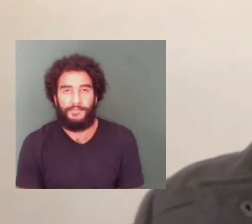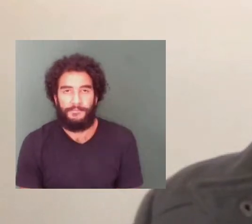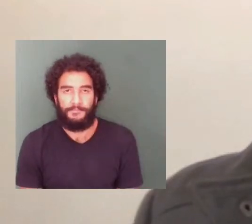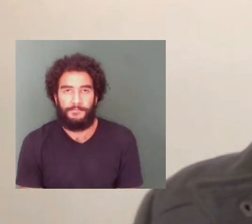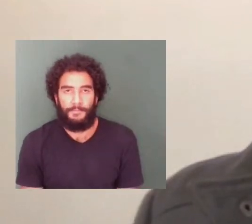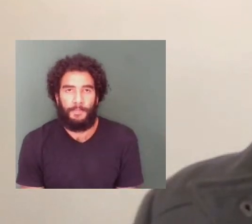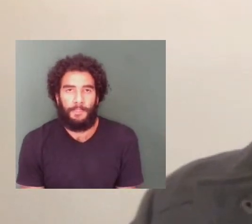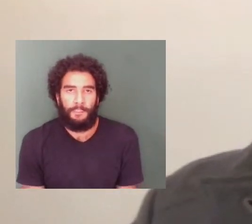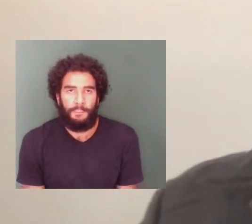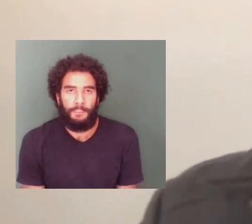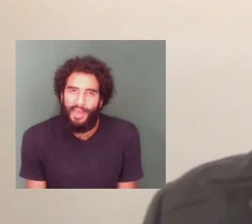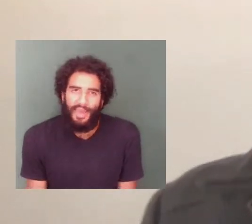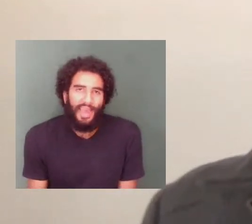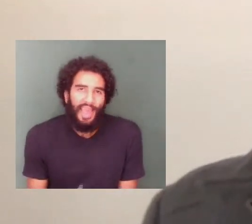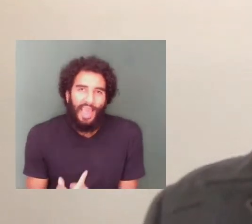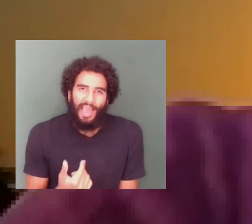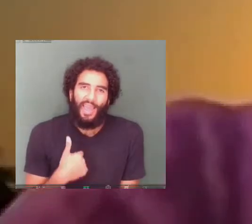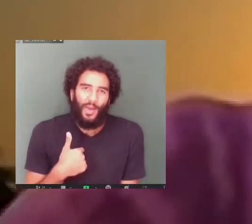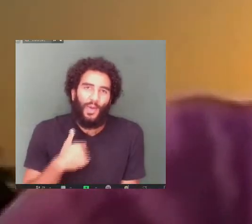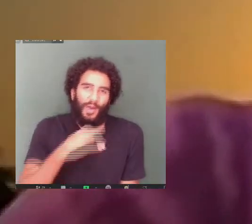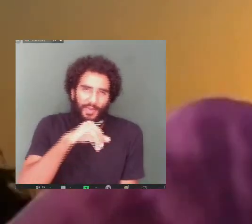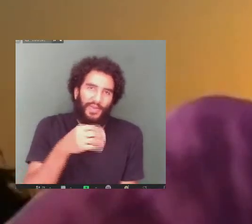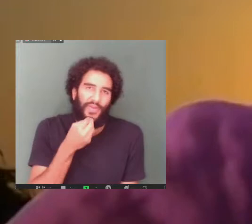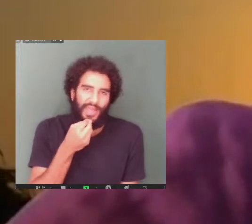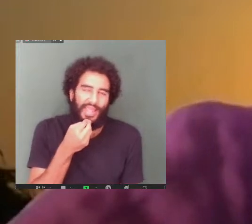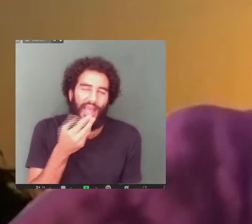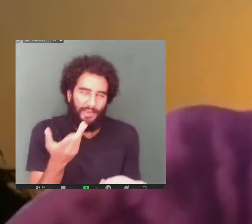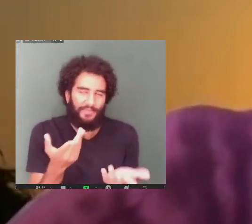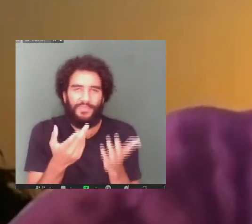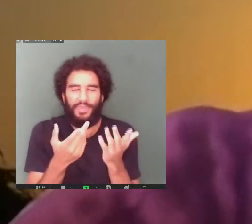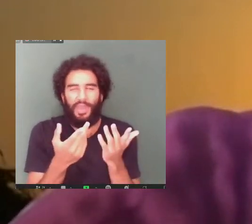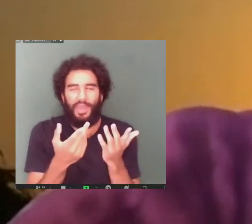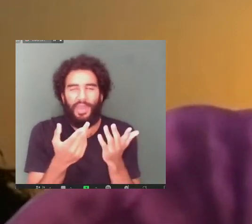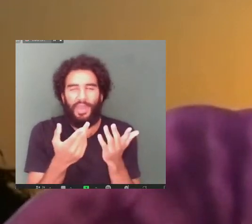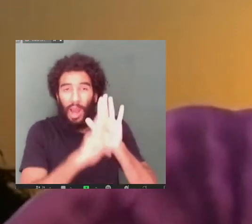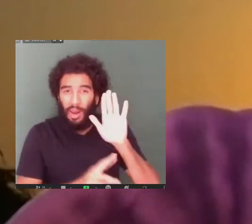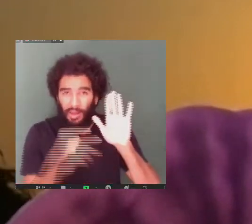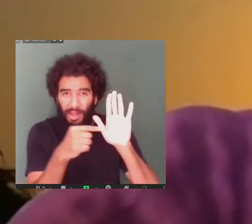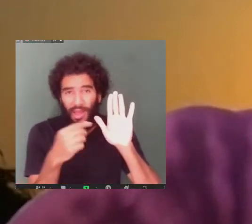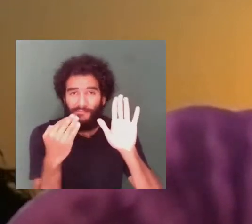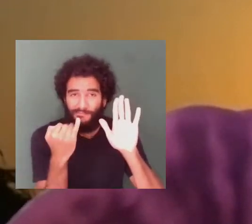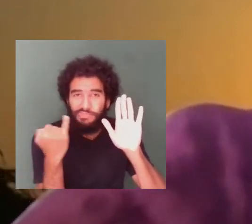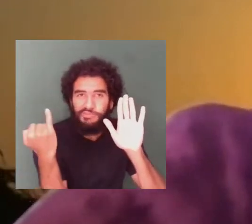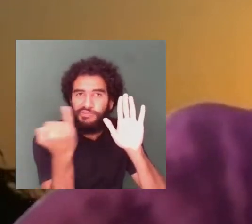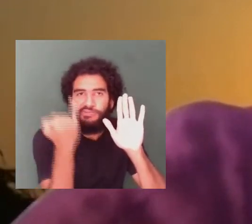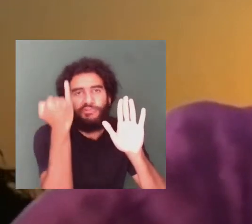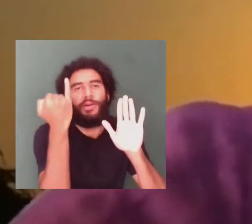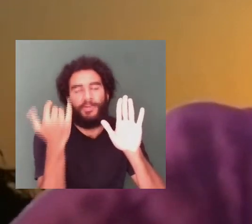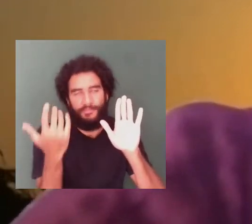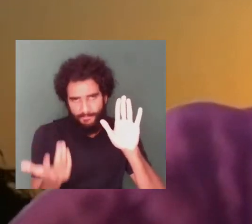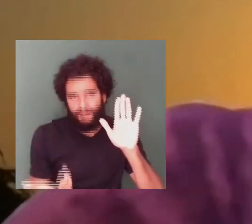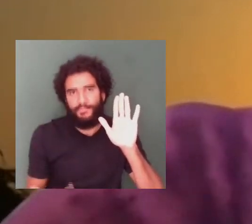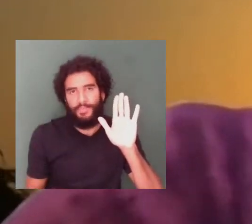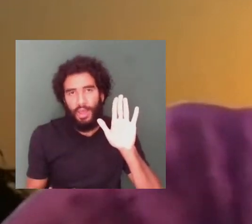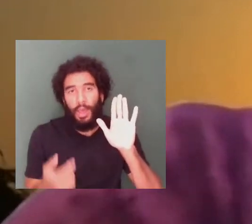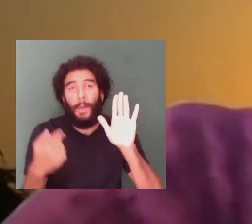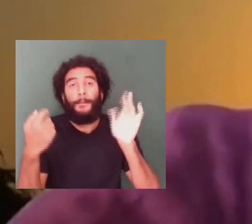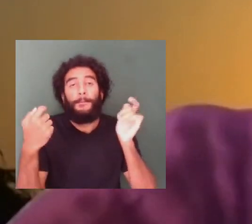you. I couldn't miss this opportunity to say that such an important